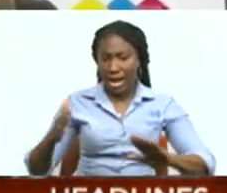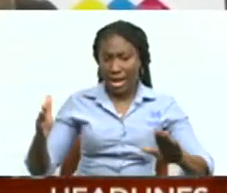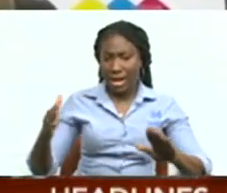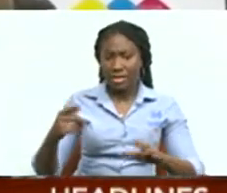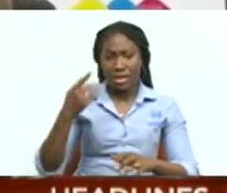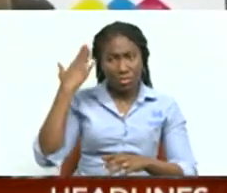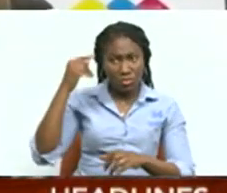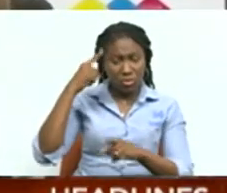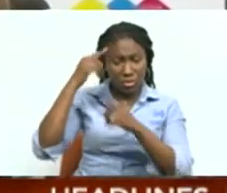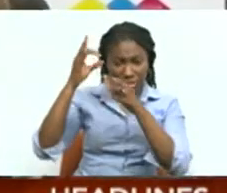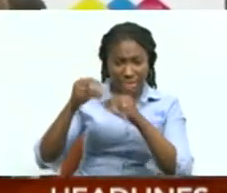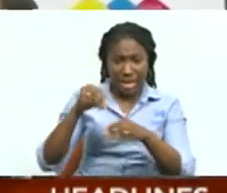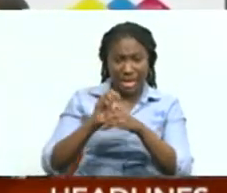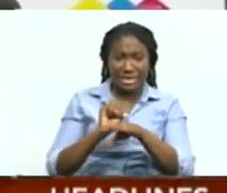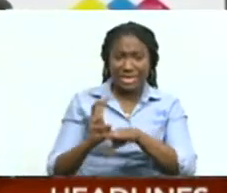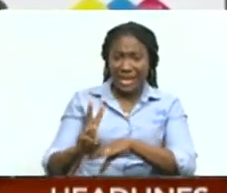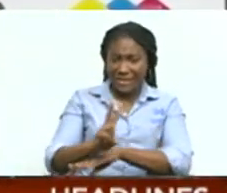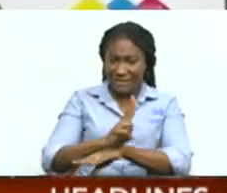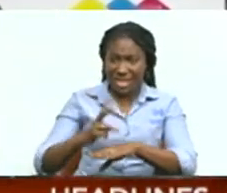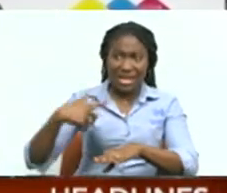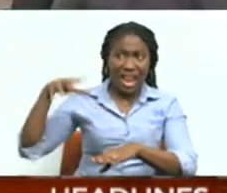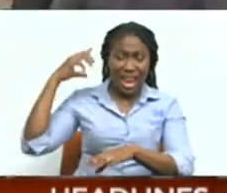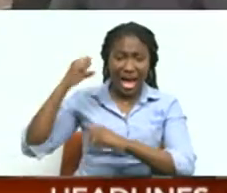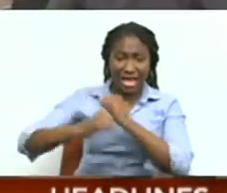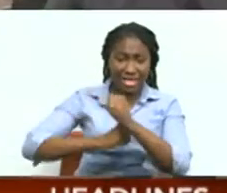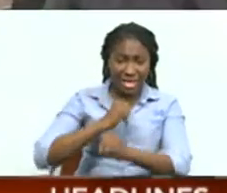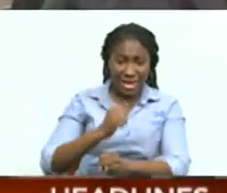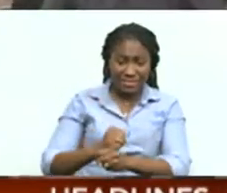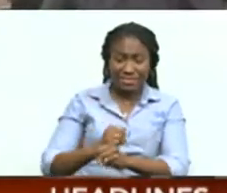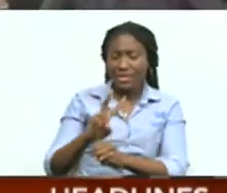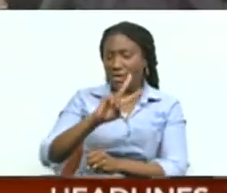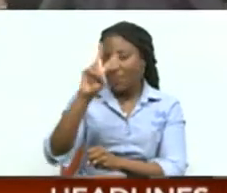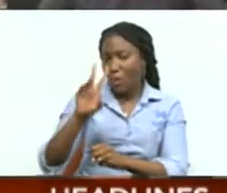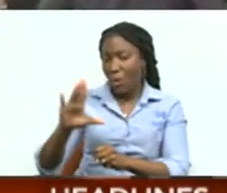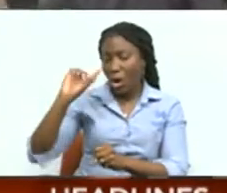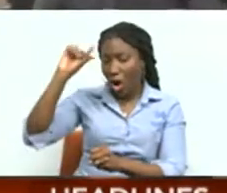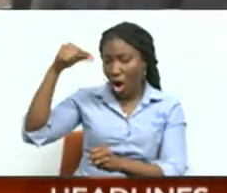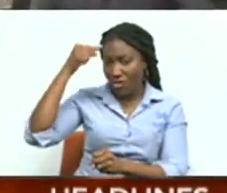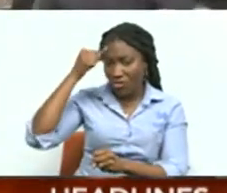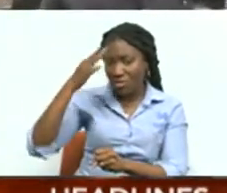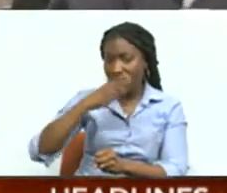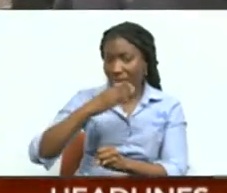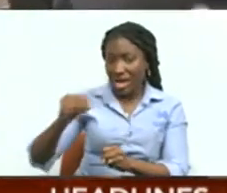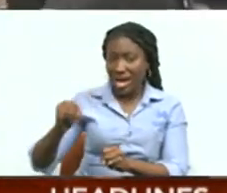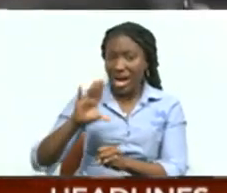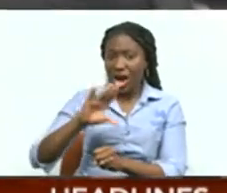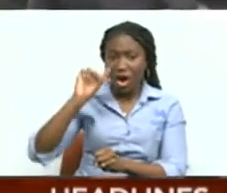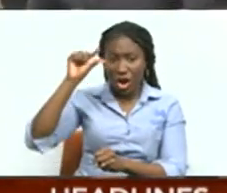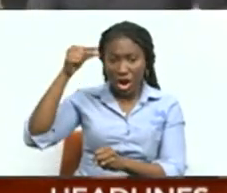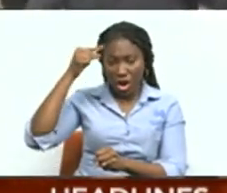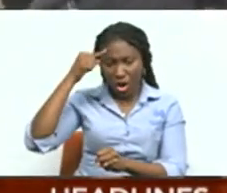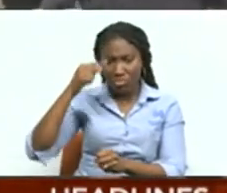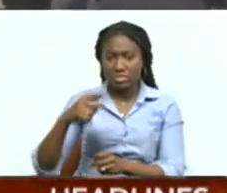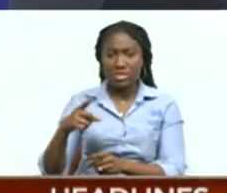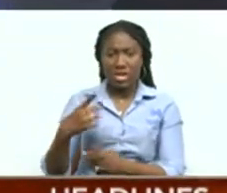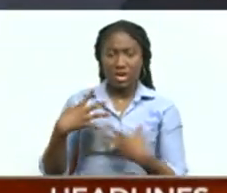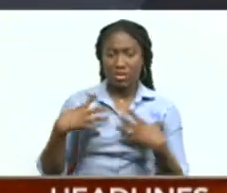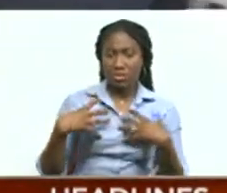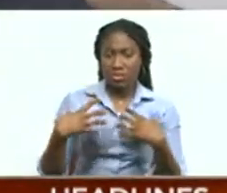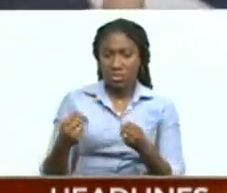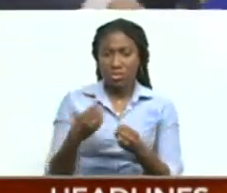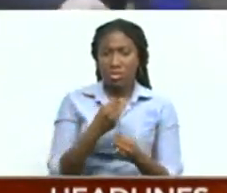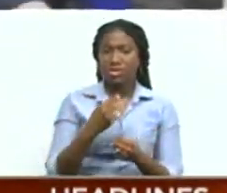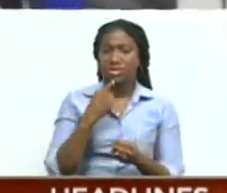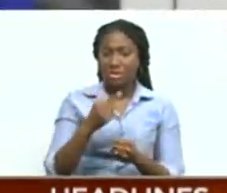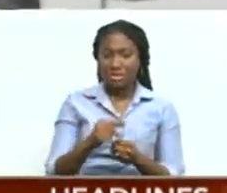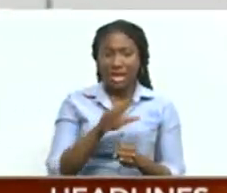negotiated in St. Vincent and the Grenadines last year. The Venezuelan government and its National Assembly have now asserted that Essequibo